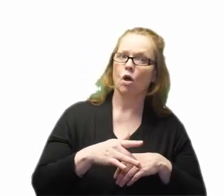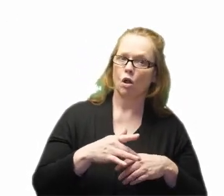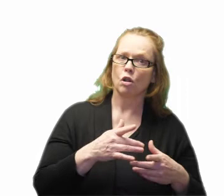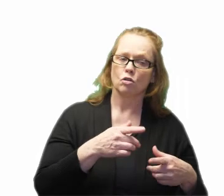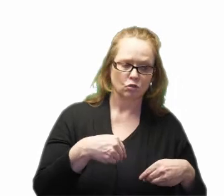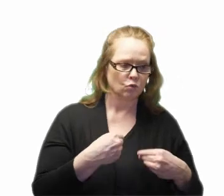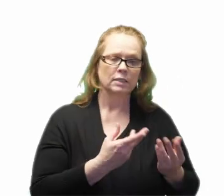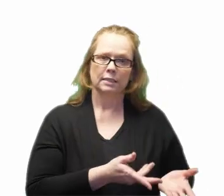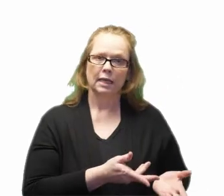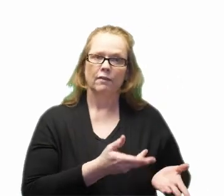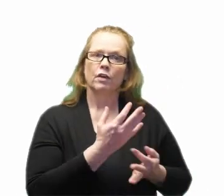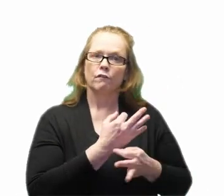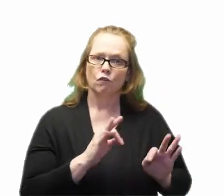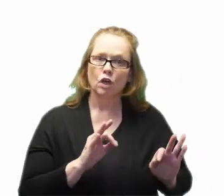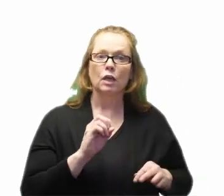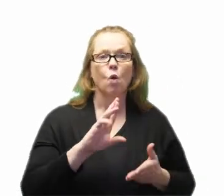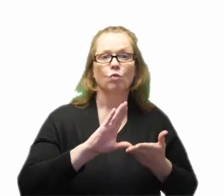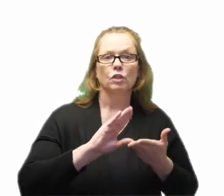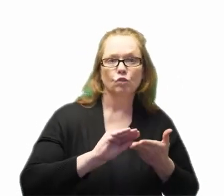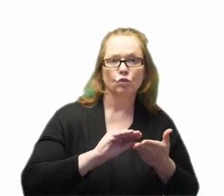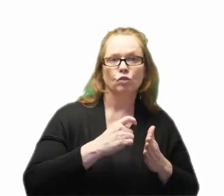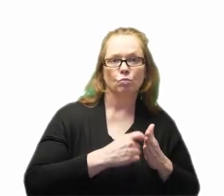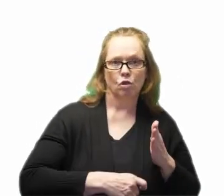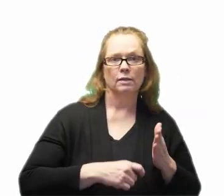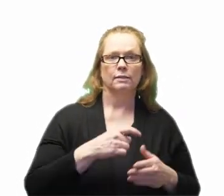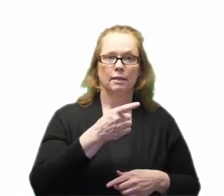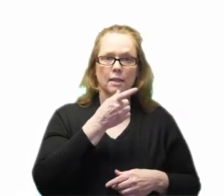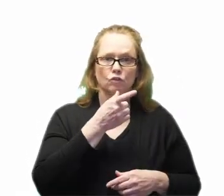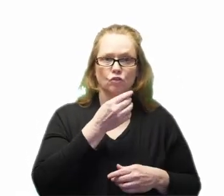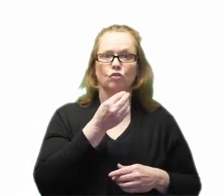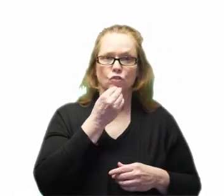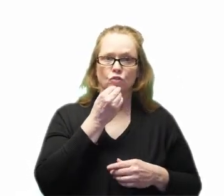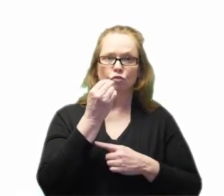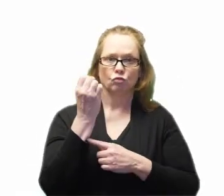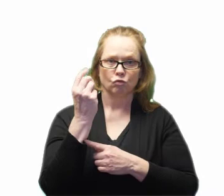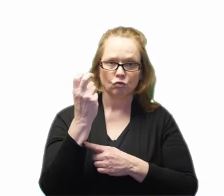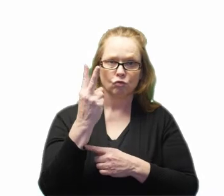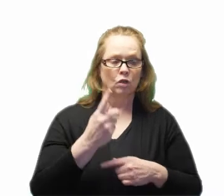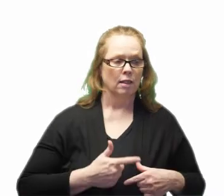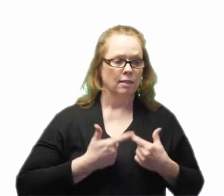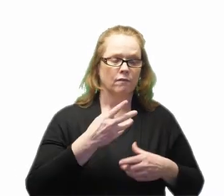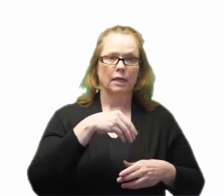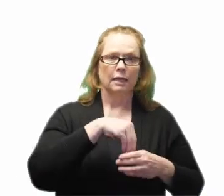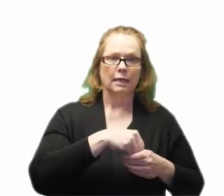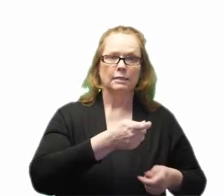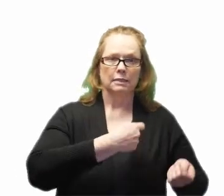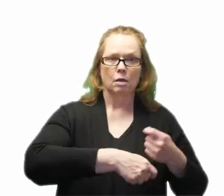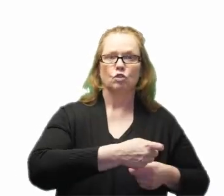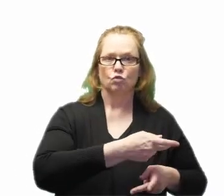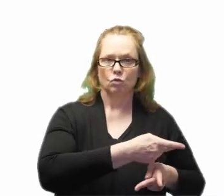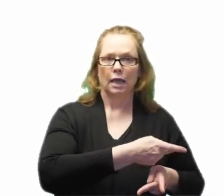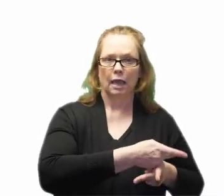receive free or reduced price lunches, living in